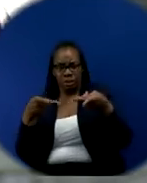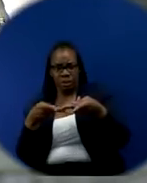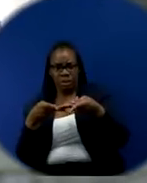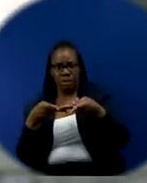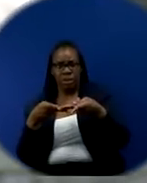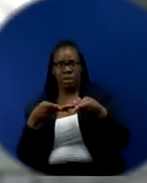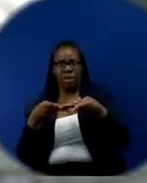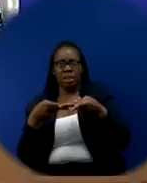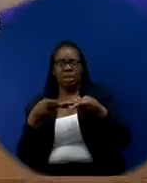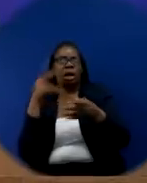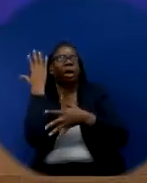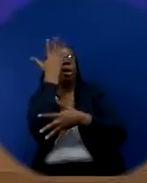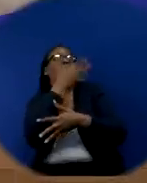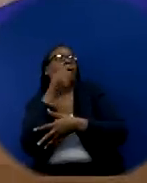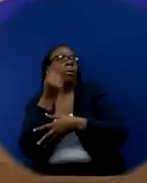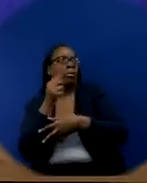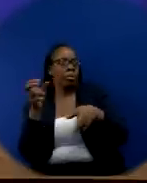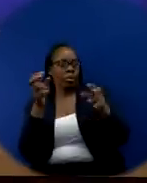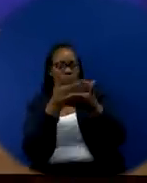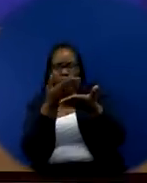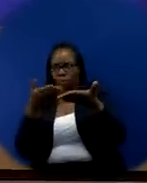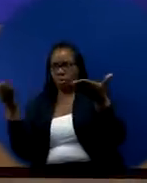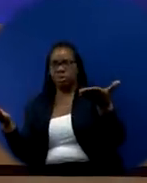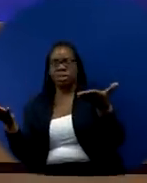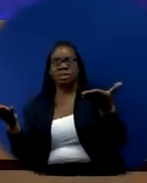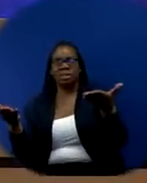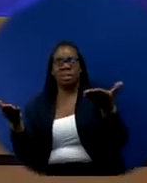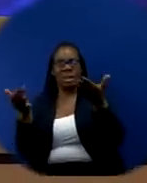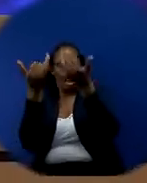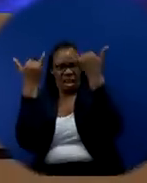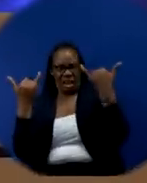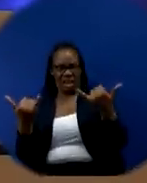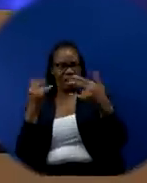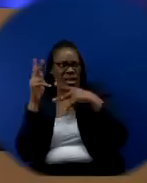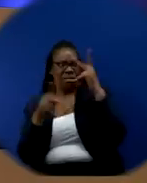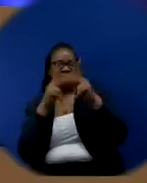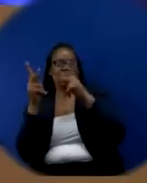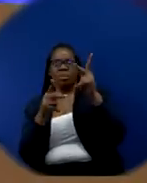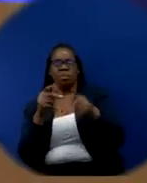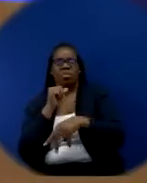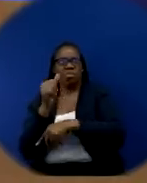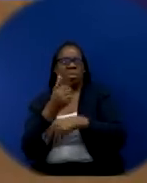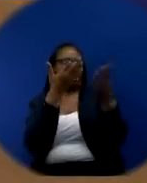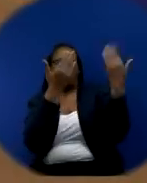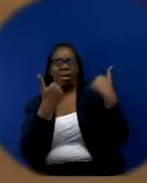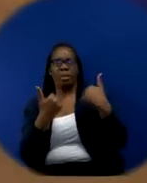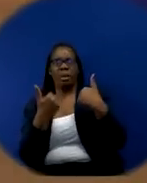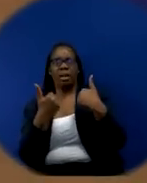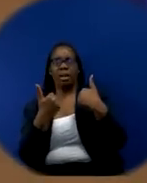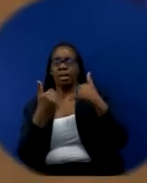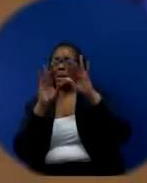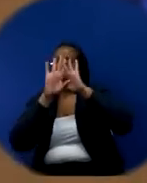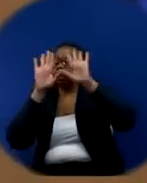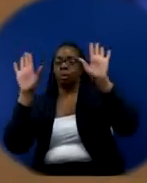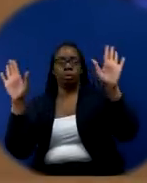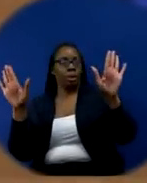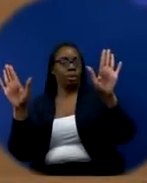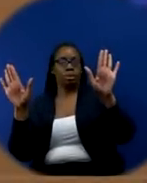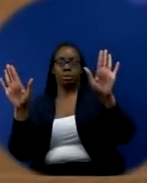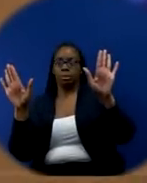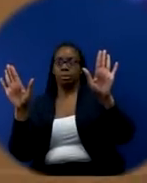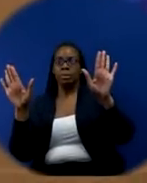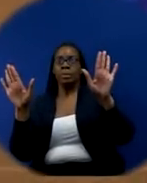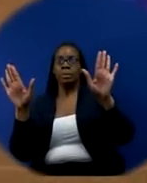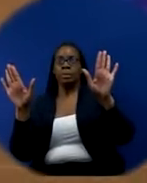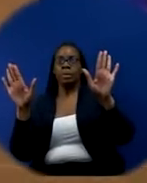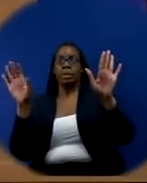the lavish adornments are in place. And now these folk are saying, we ain't coming. Hold up, wait a minute, flag on the place.